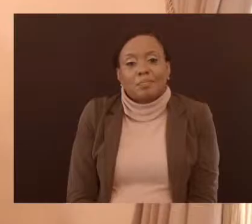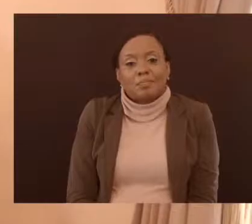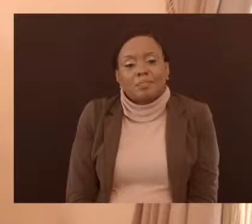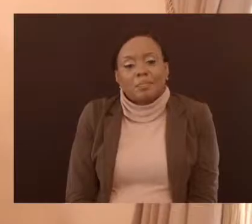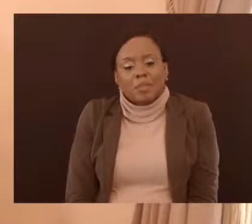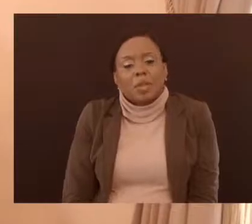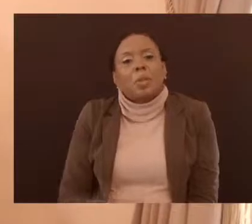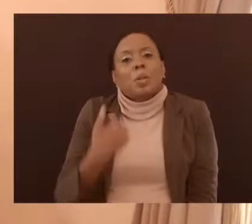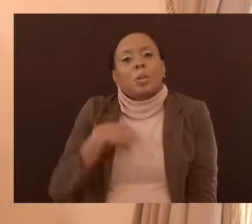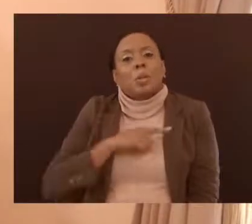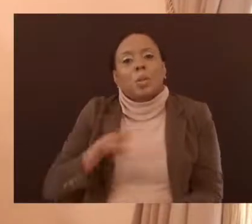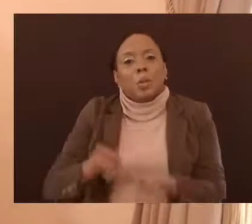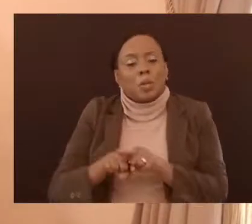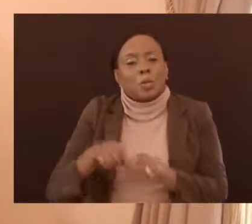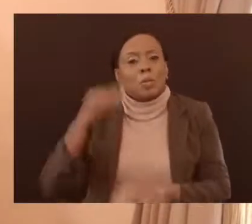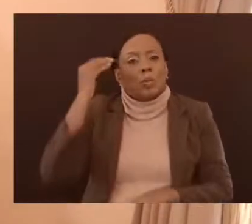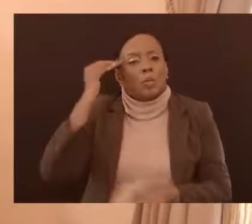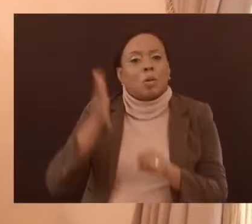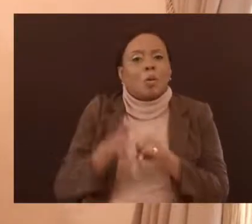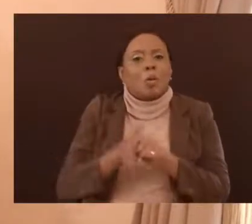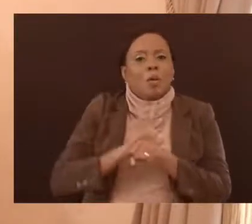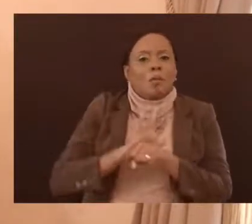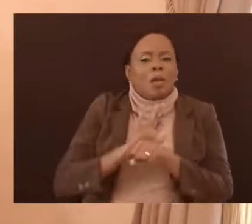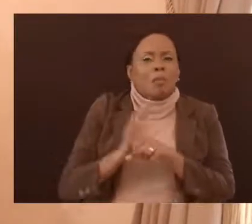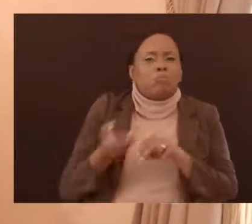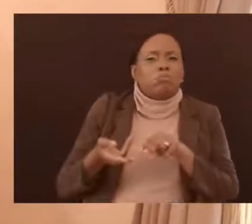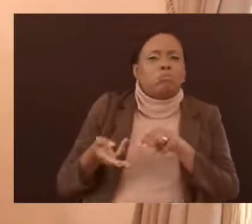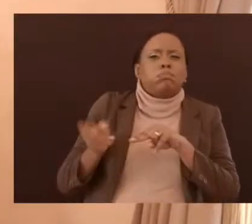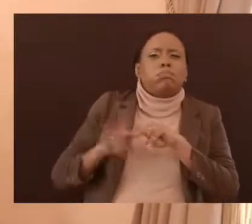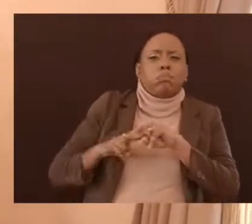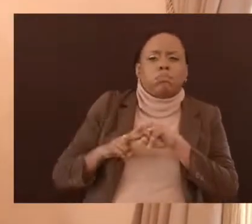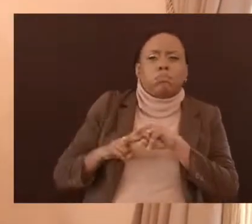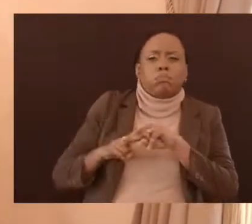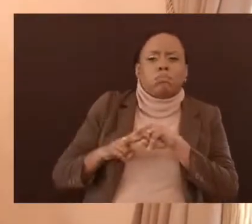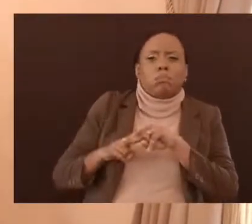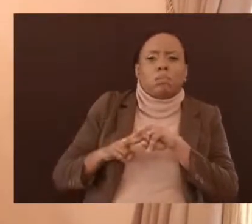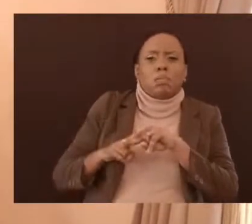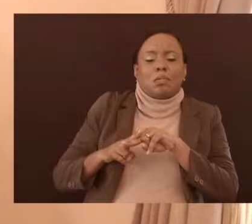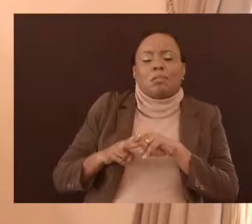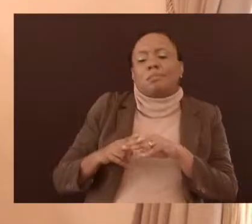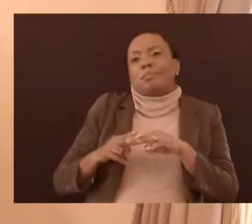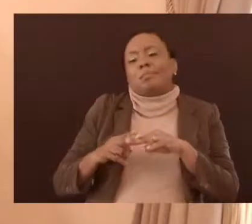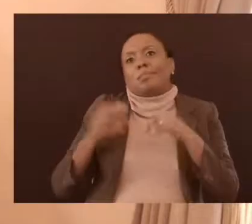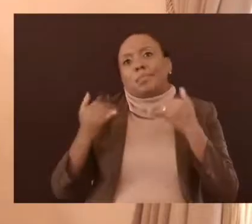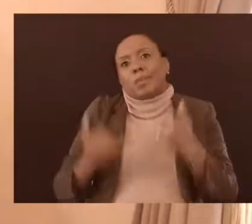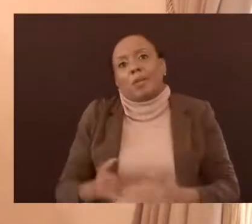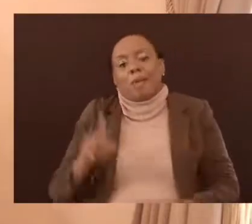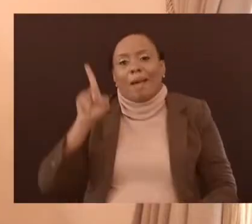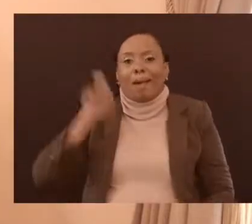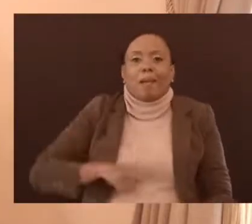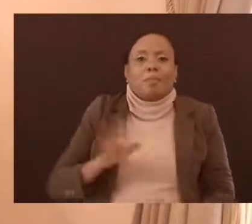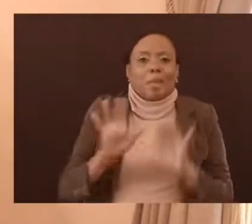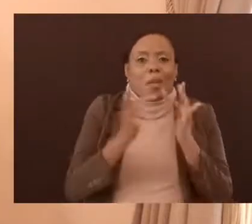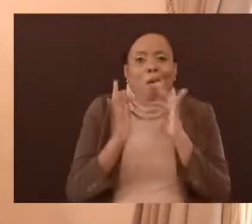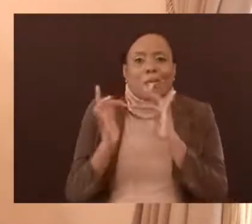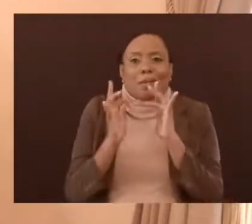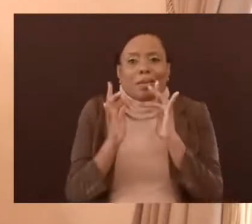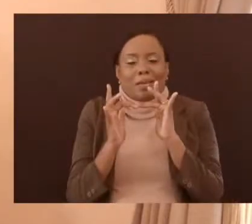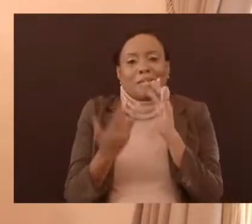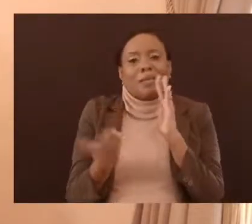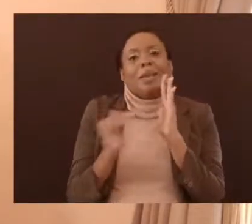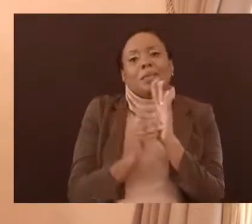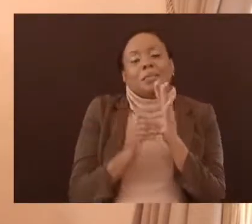recent times, obviously, as the minister has said, we are going back to online education.